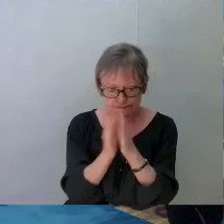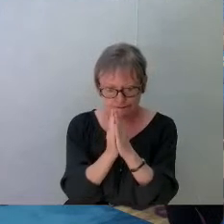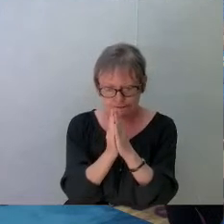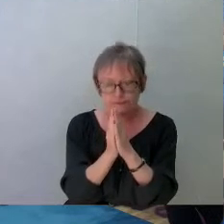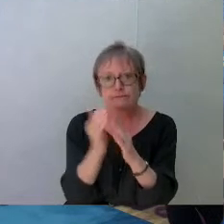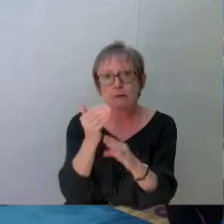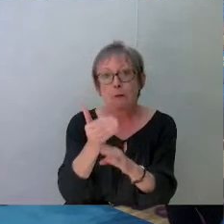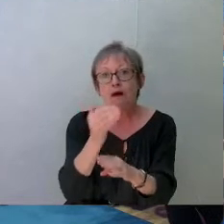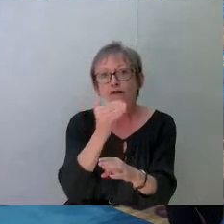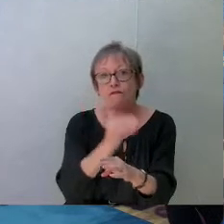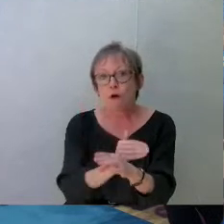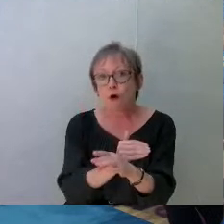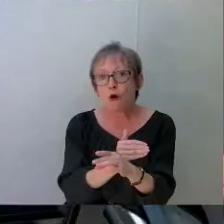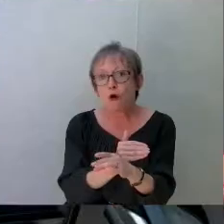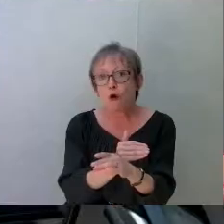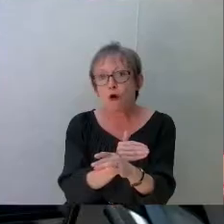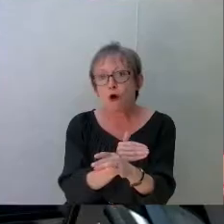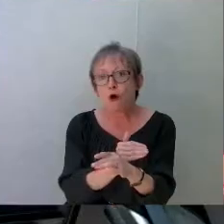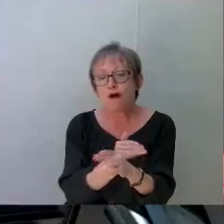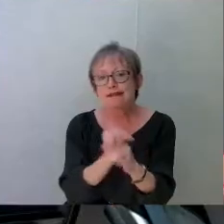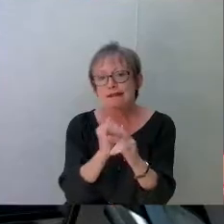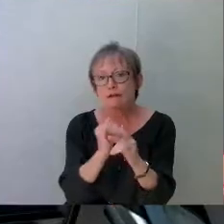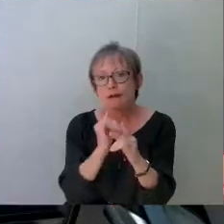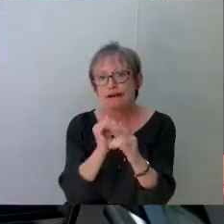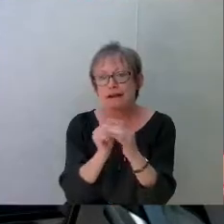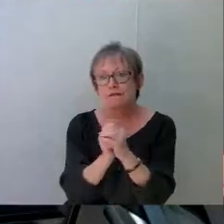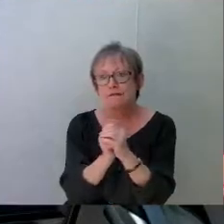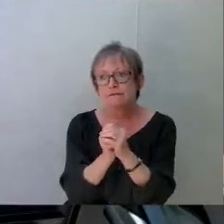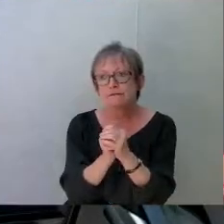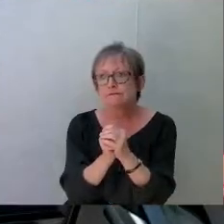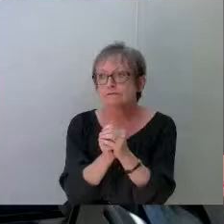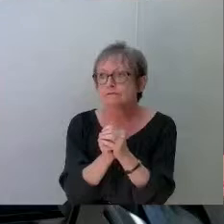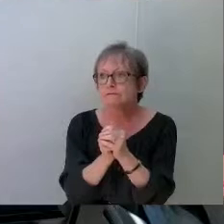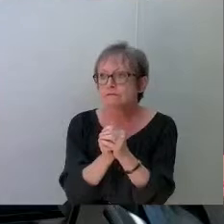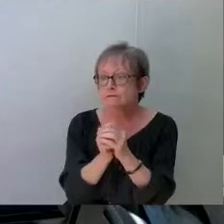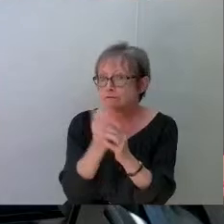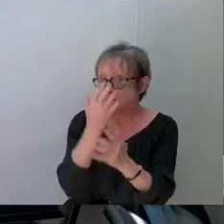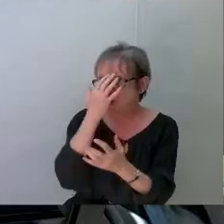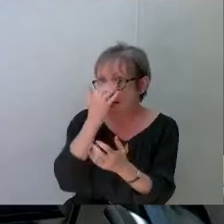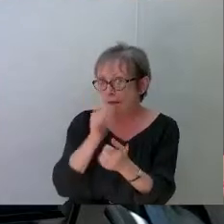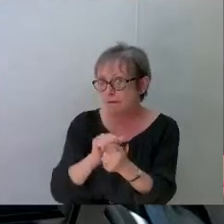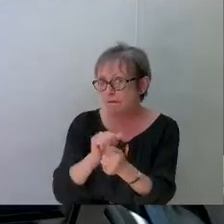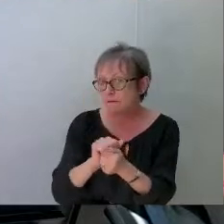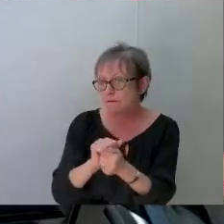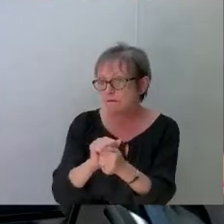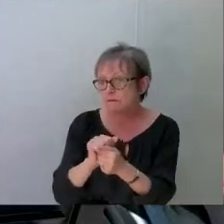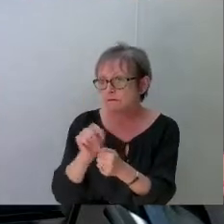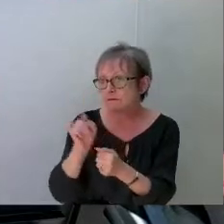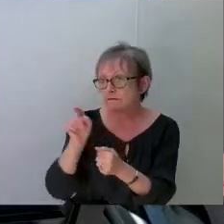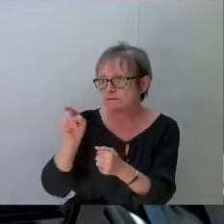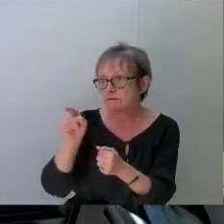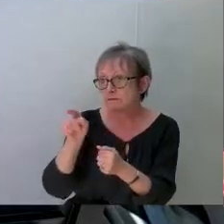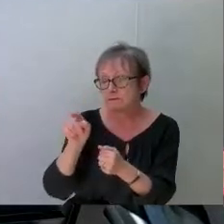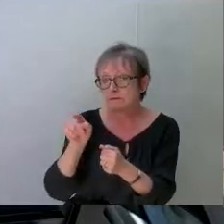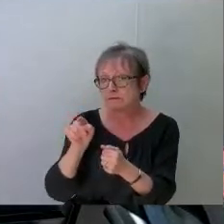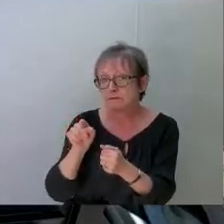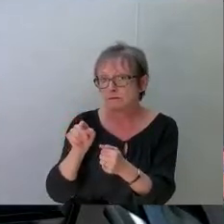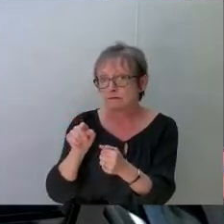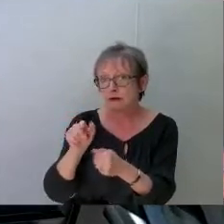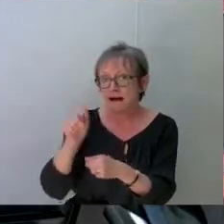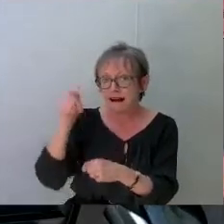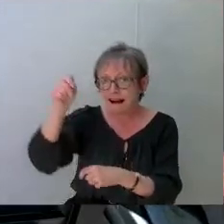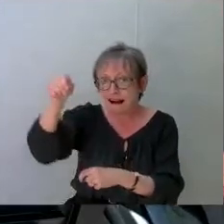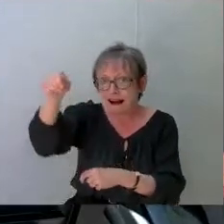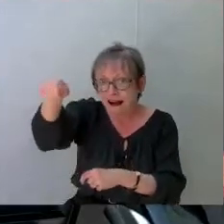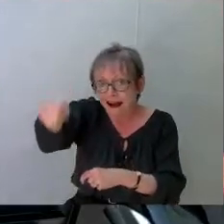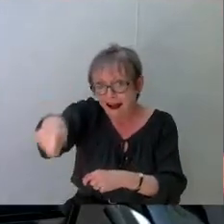before we commence the ceremony where you come, and remember, he's not got infinitely long arms.